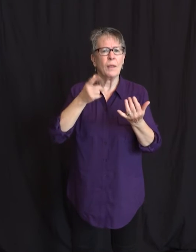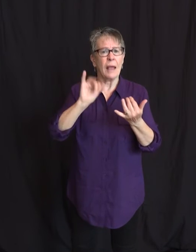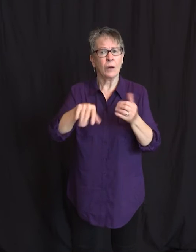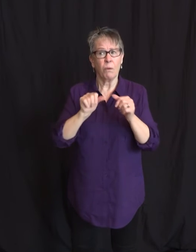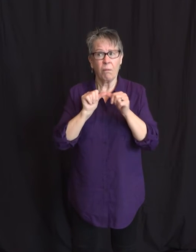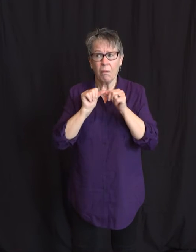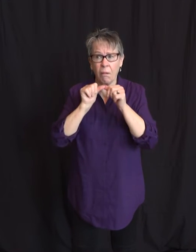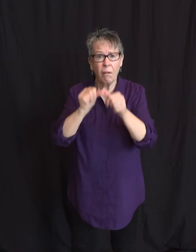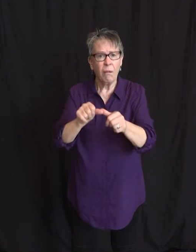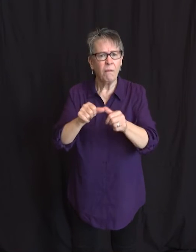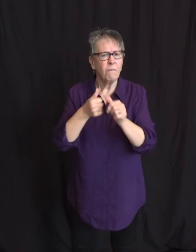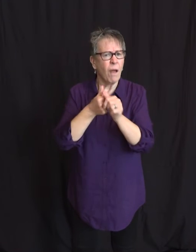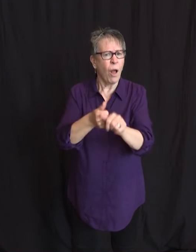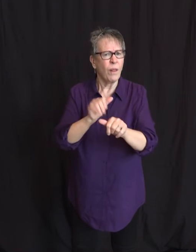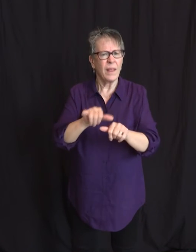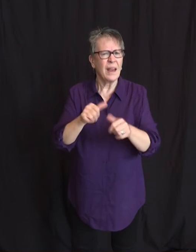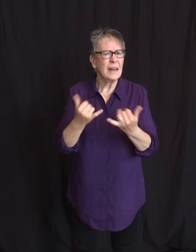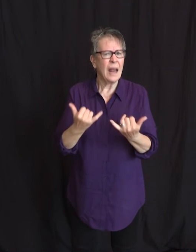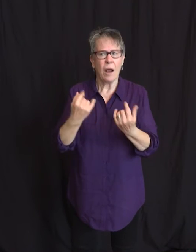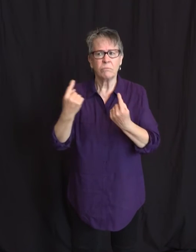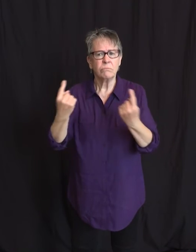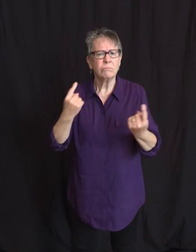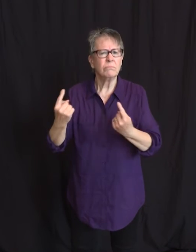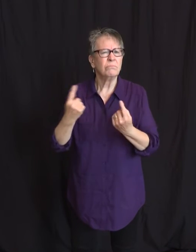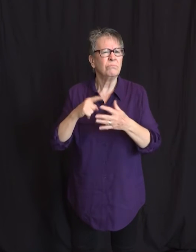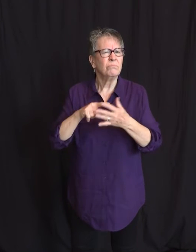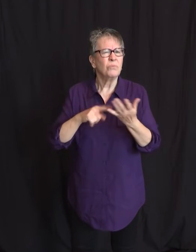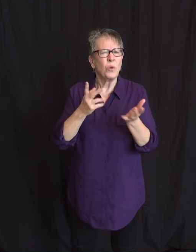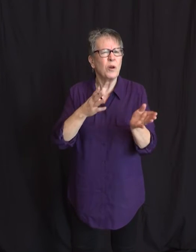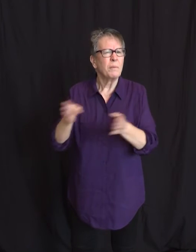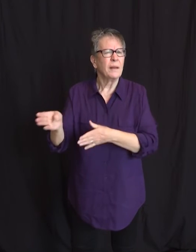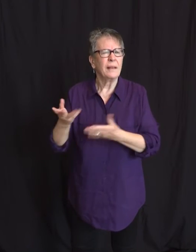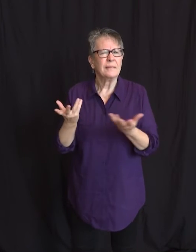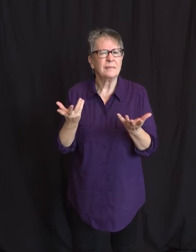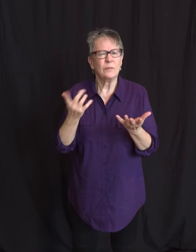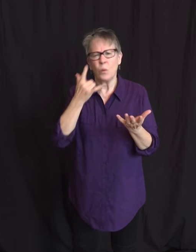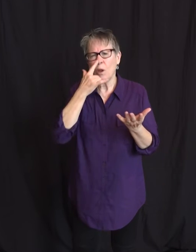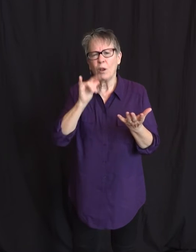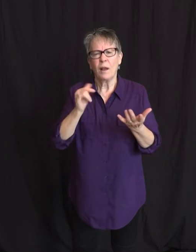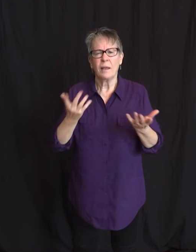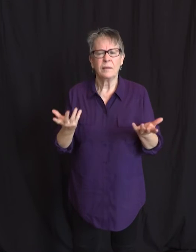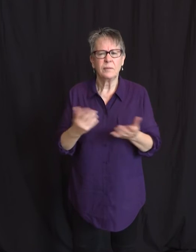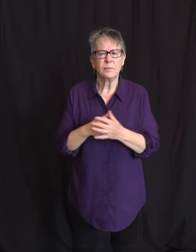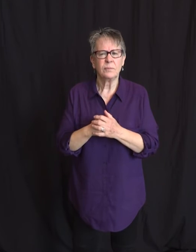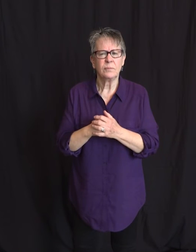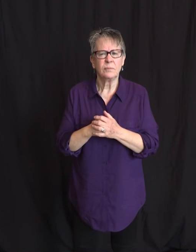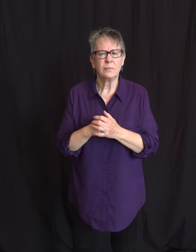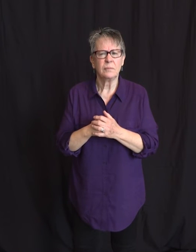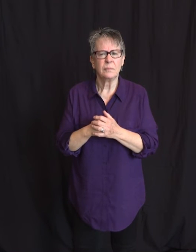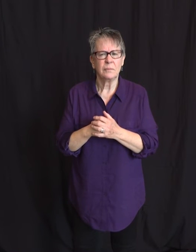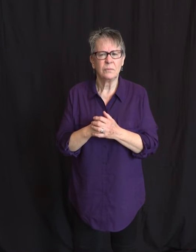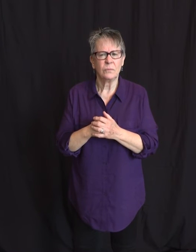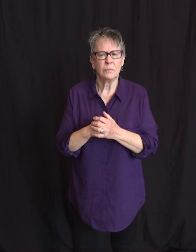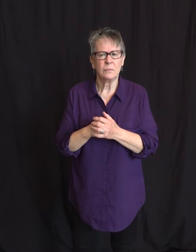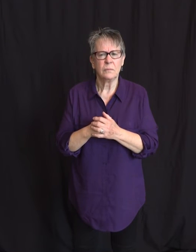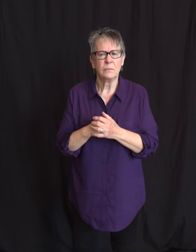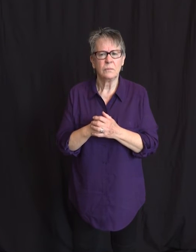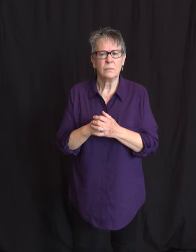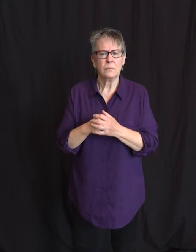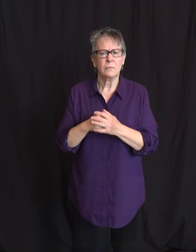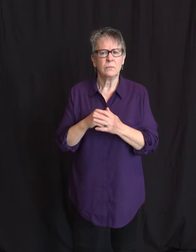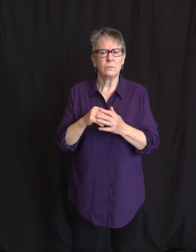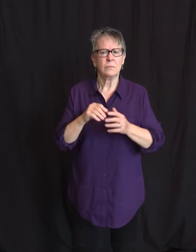Raw materials, you're absolutely right. You know, we've got, particularly with Rutgers and other private